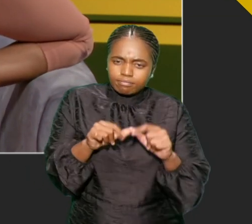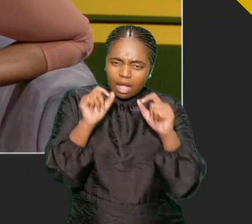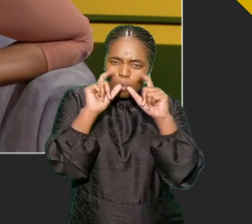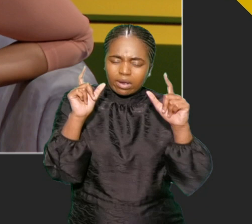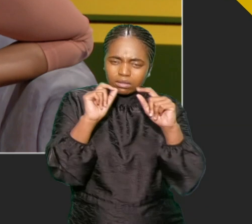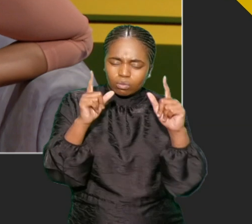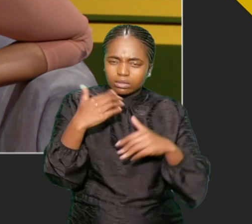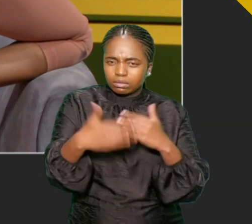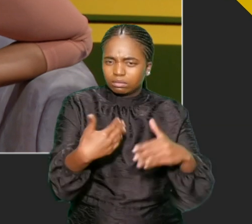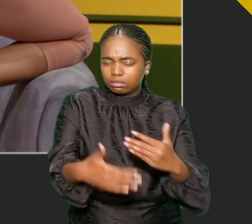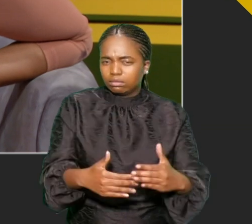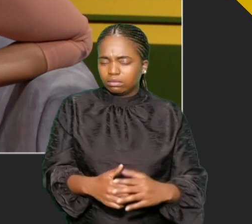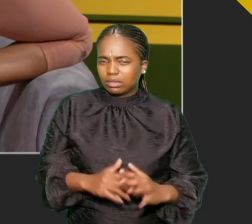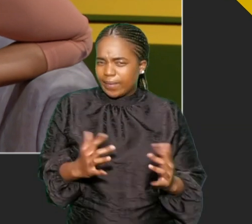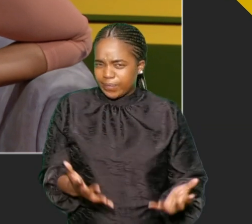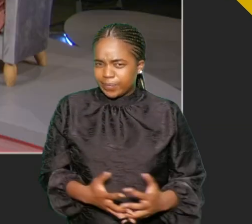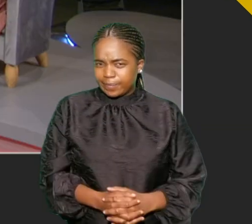traumatic experiences?